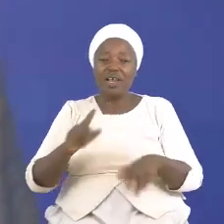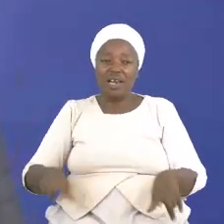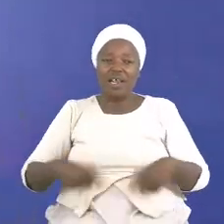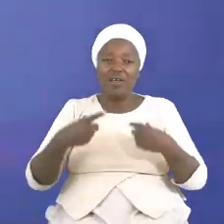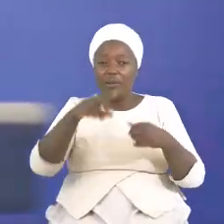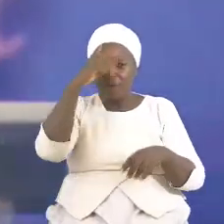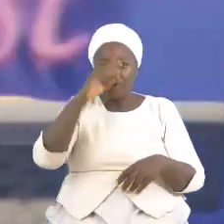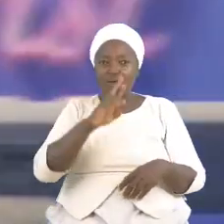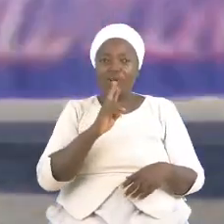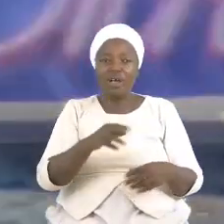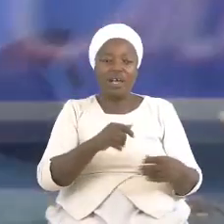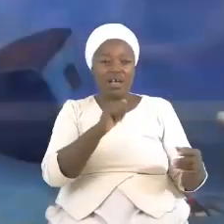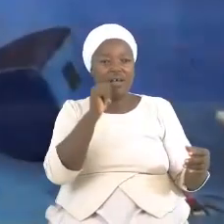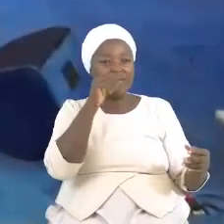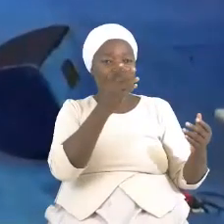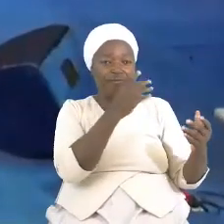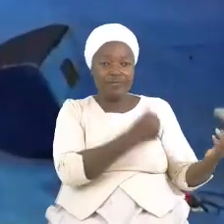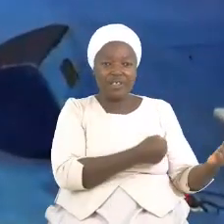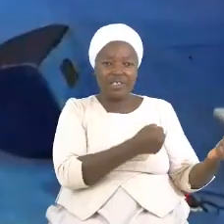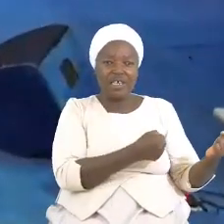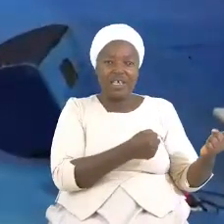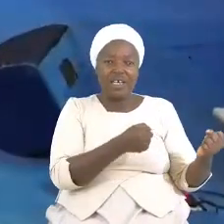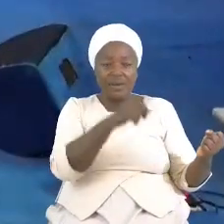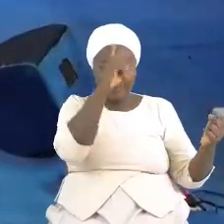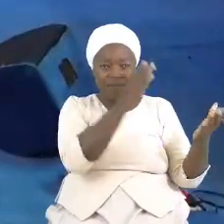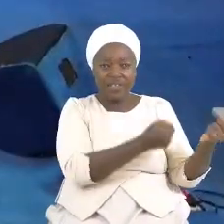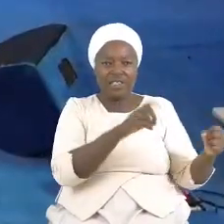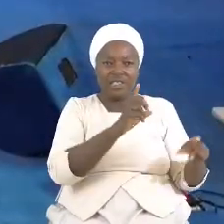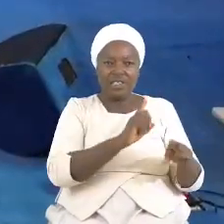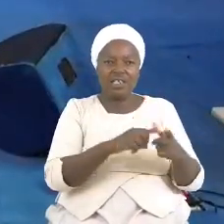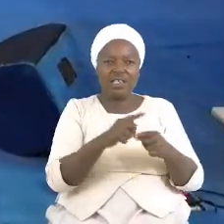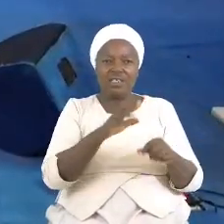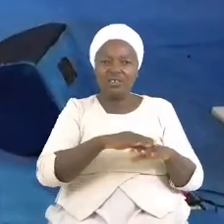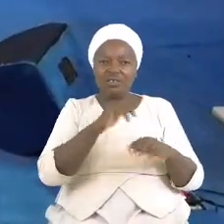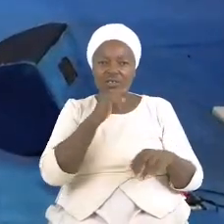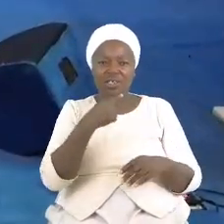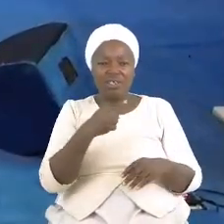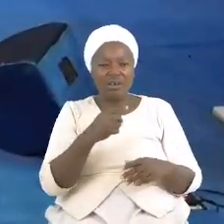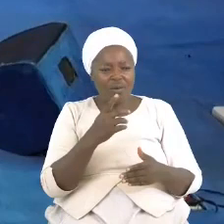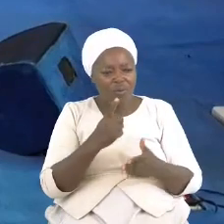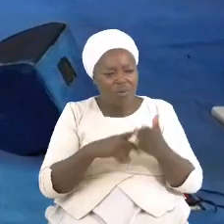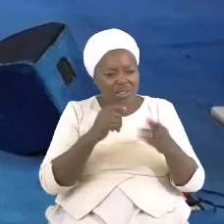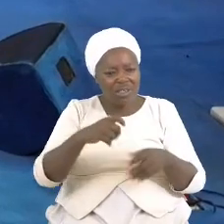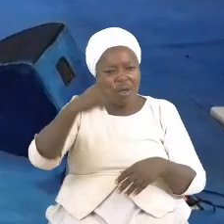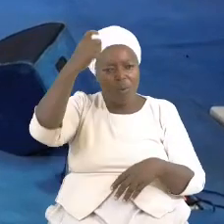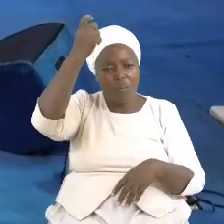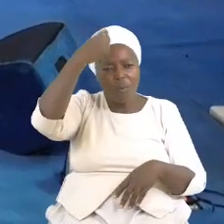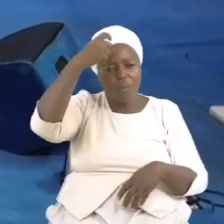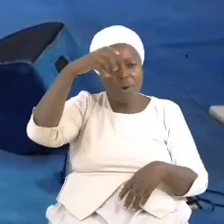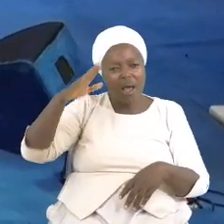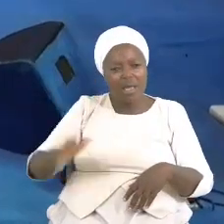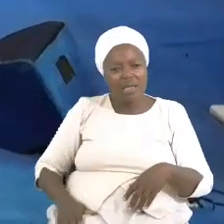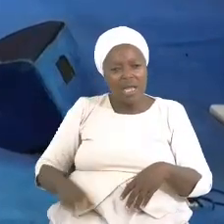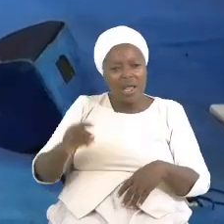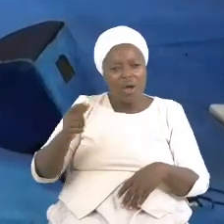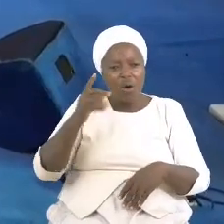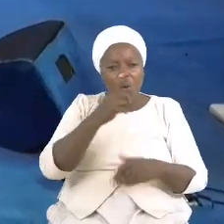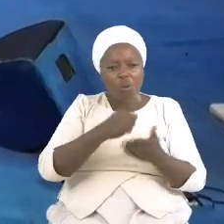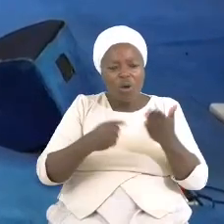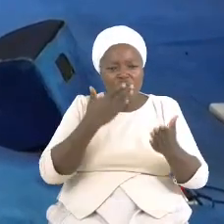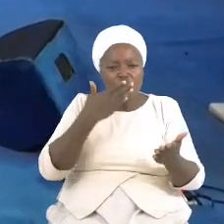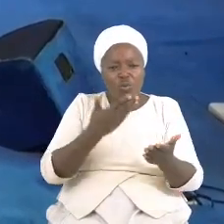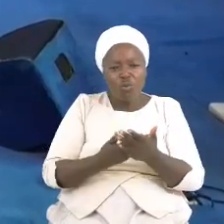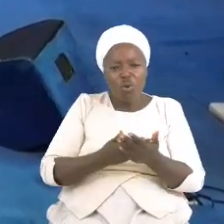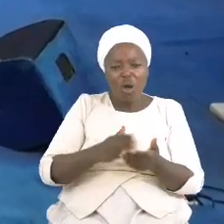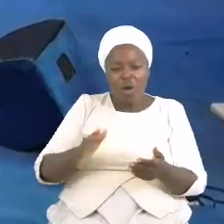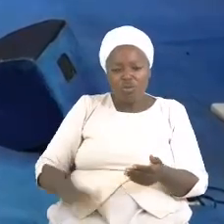say again, what a wise dog. What a responsive dog.